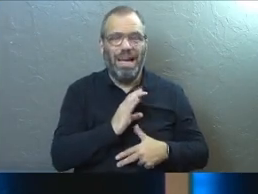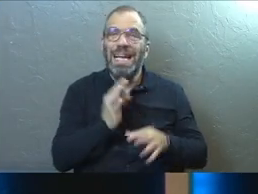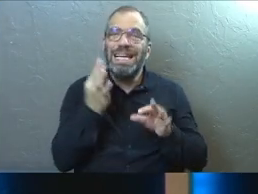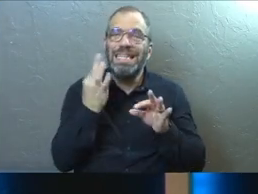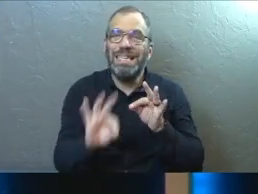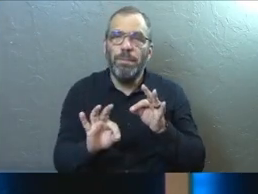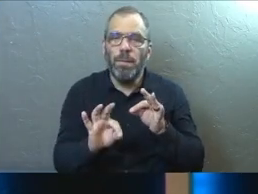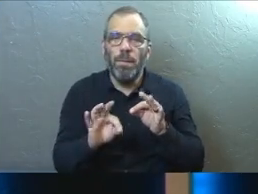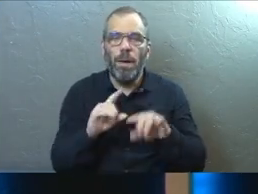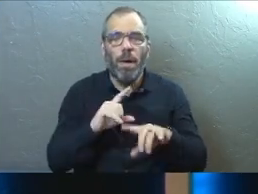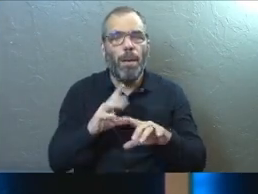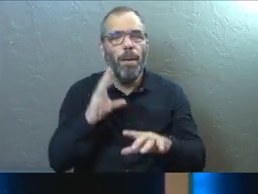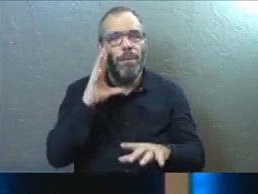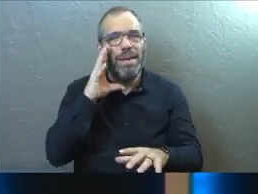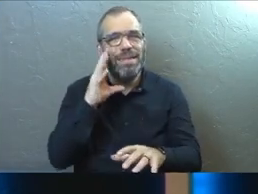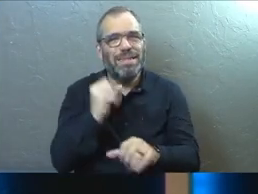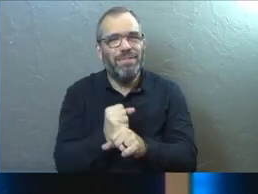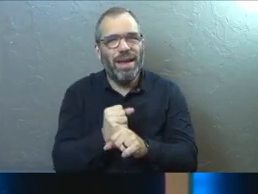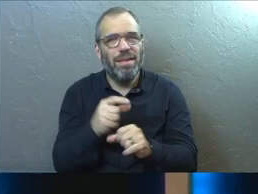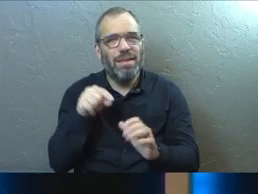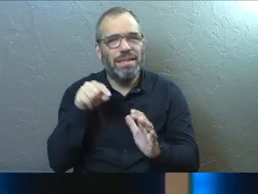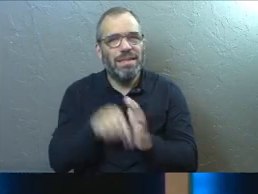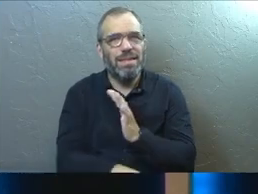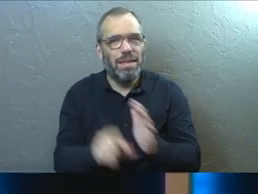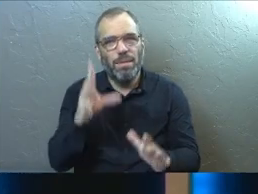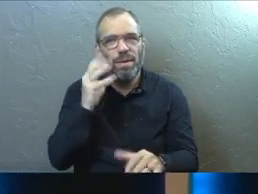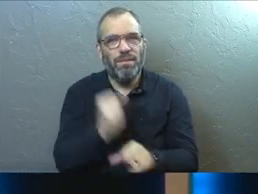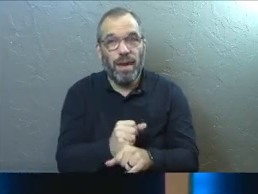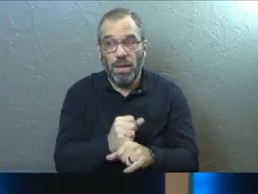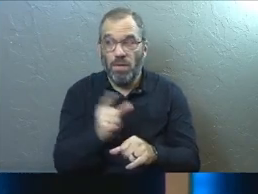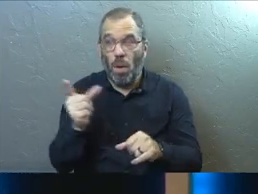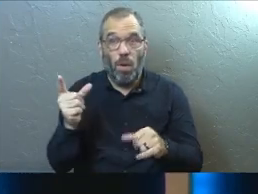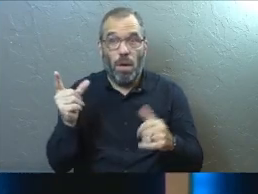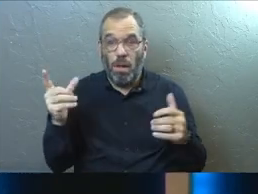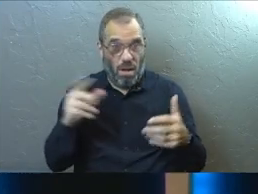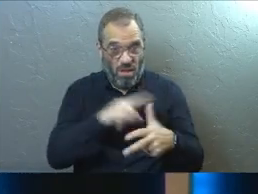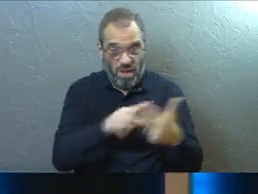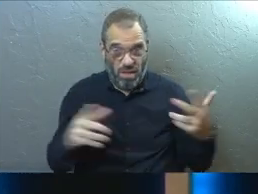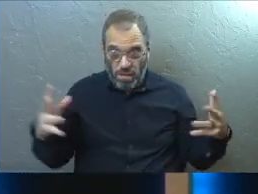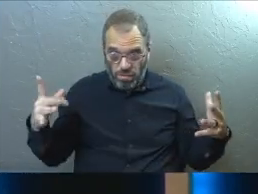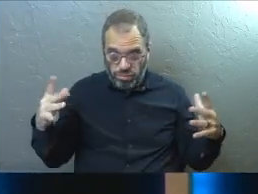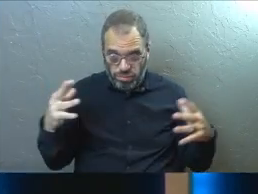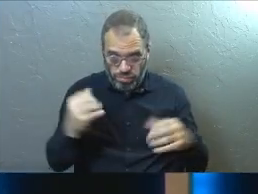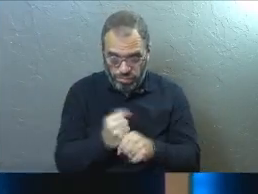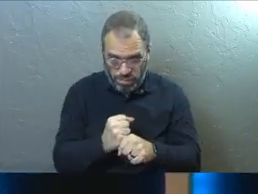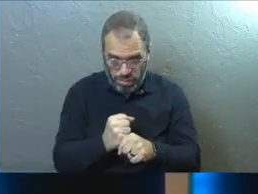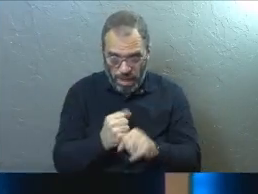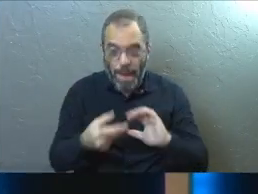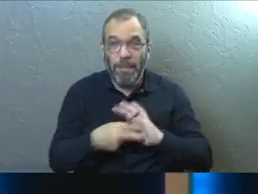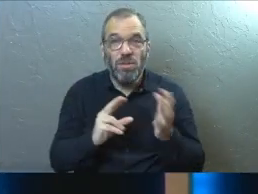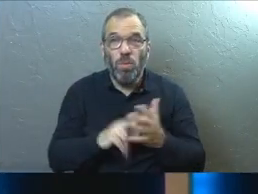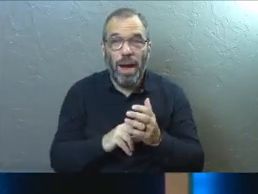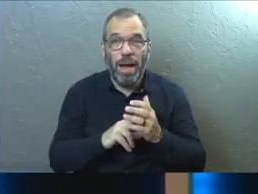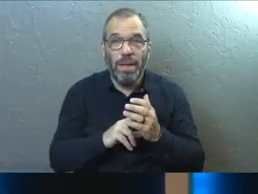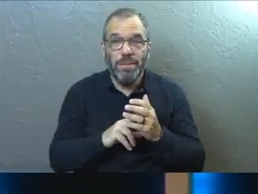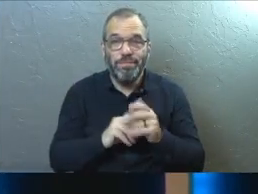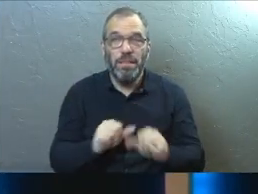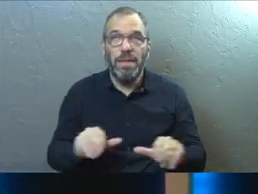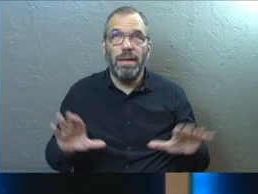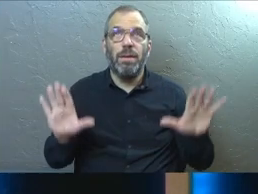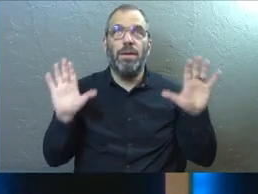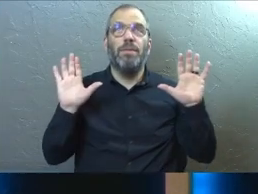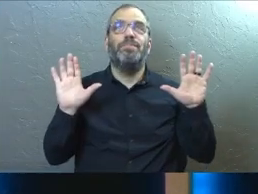deep faith. Because ultimately what all of this boils down to is just that letting go, to say that he's my